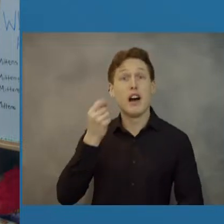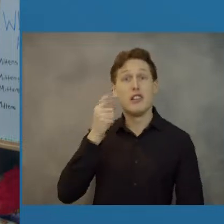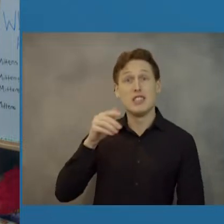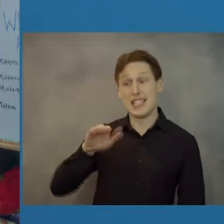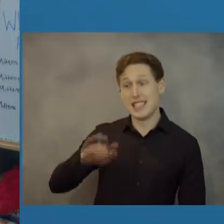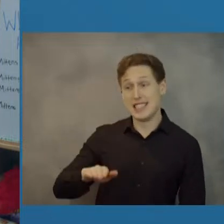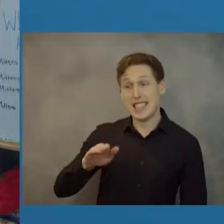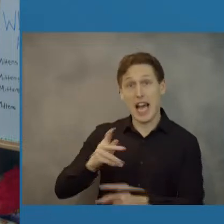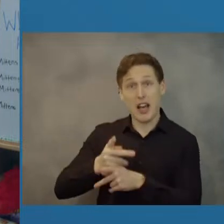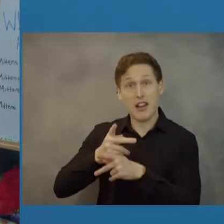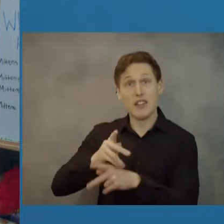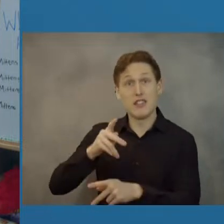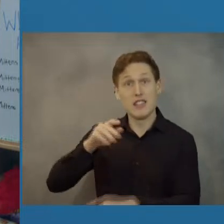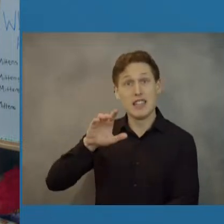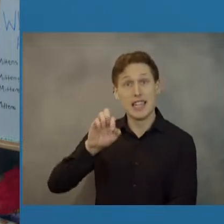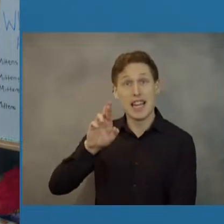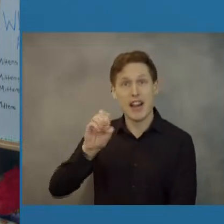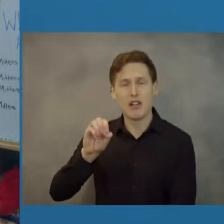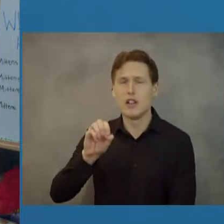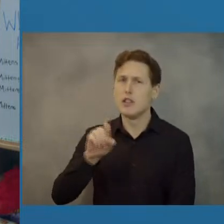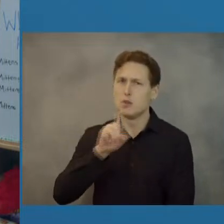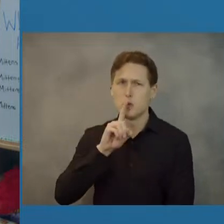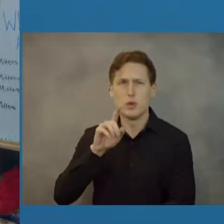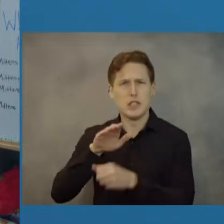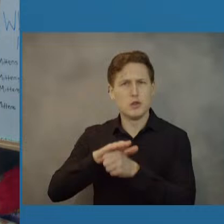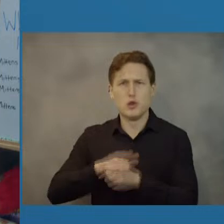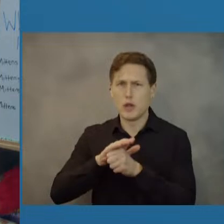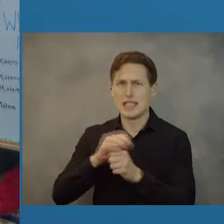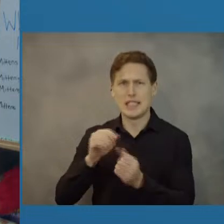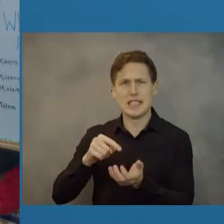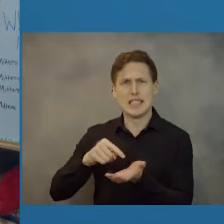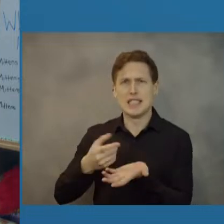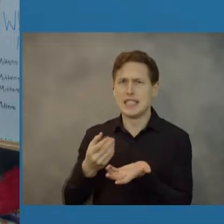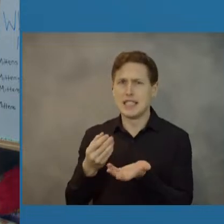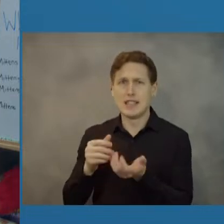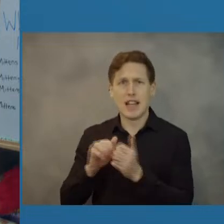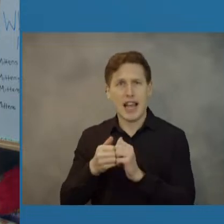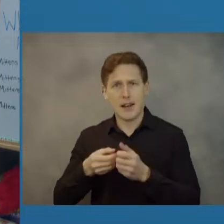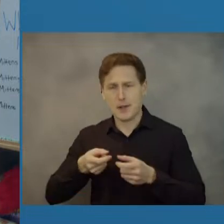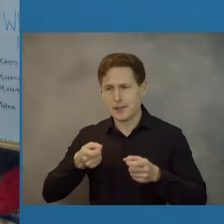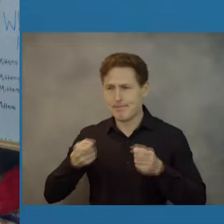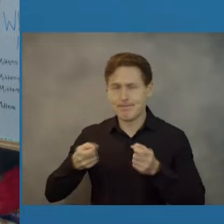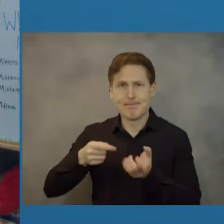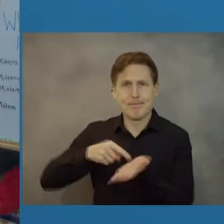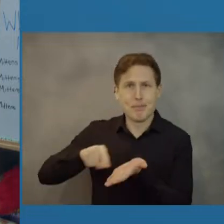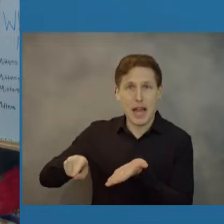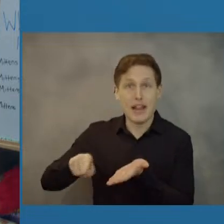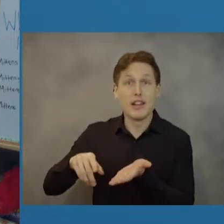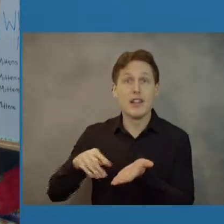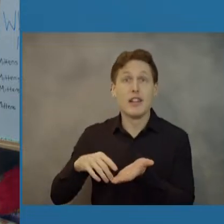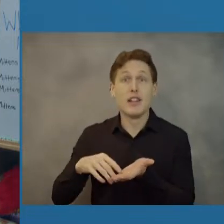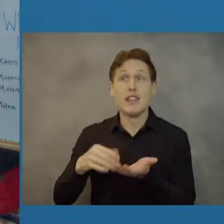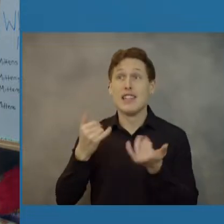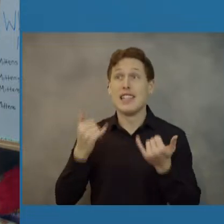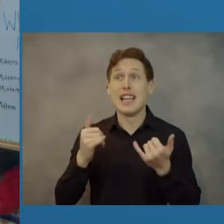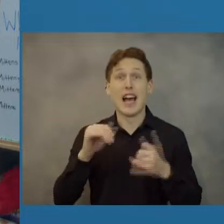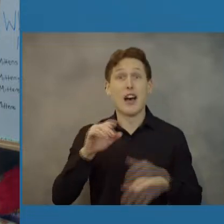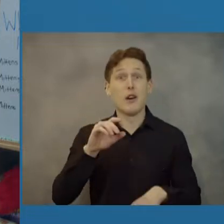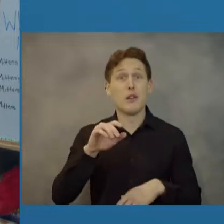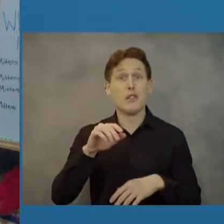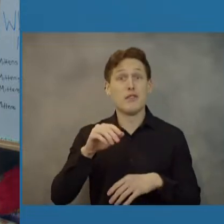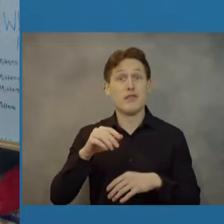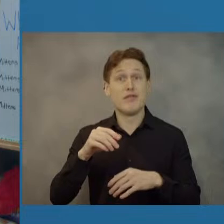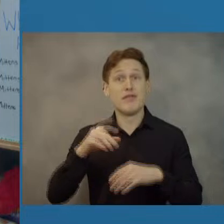my time as a young mom, and it's very real today. Daycare now can run over $20,000 a